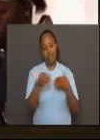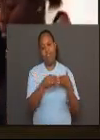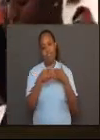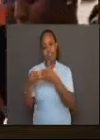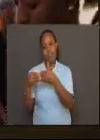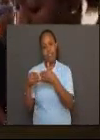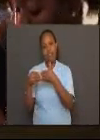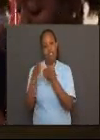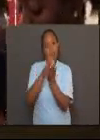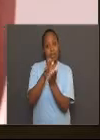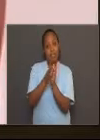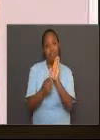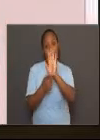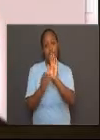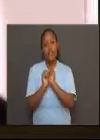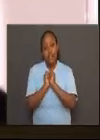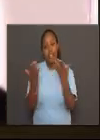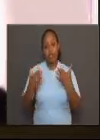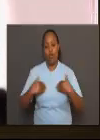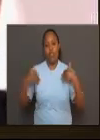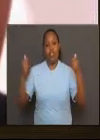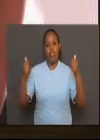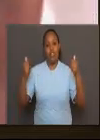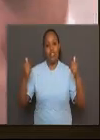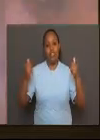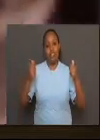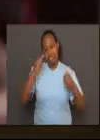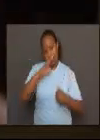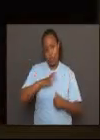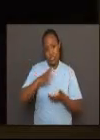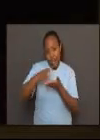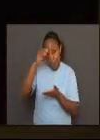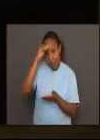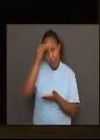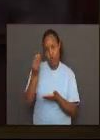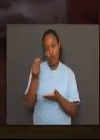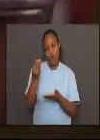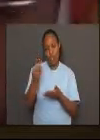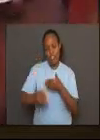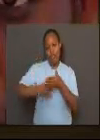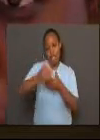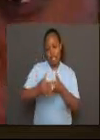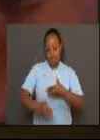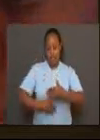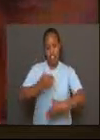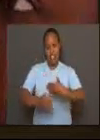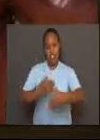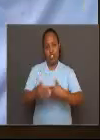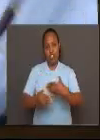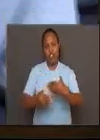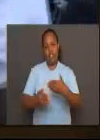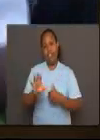Leadership Academy shows how young people are educated to become the